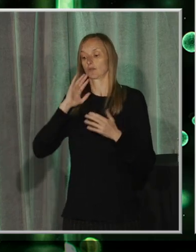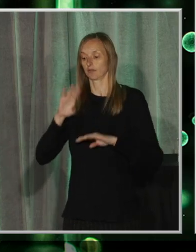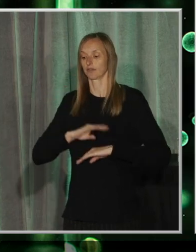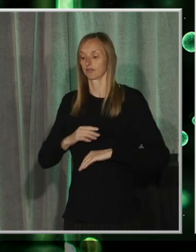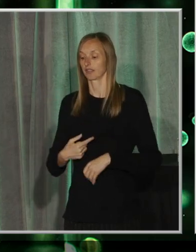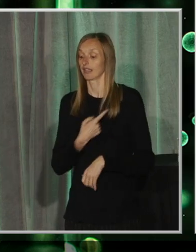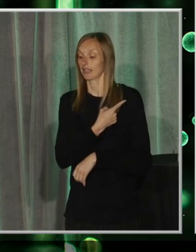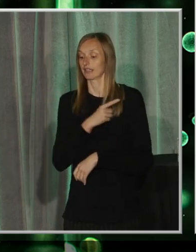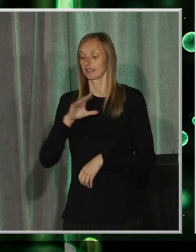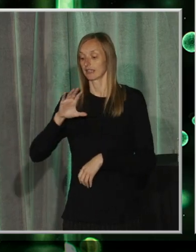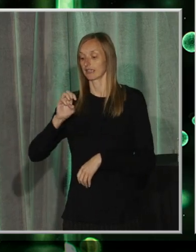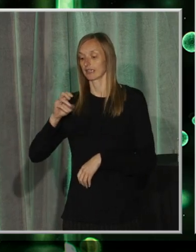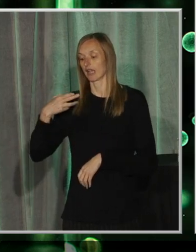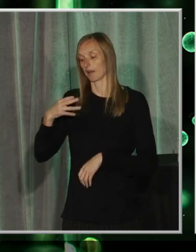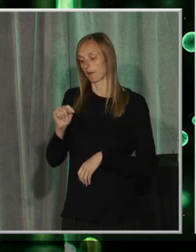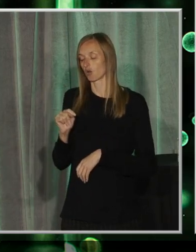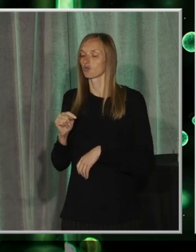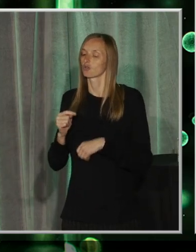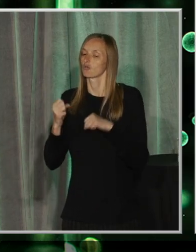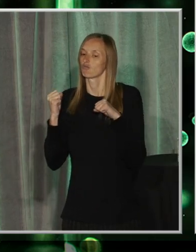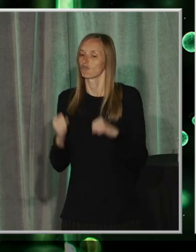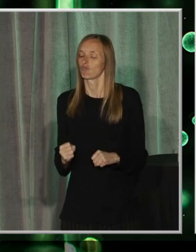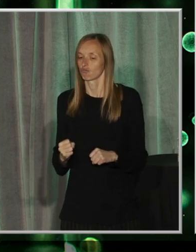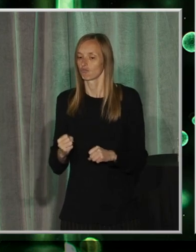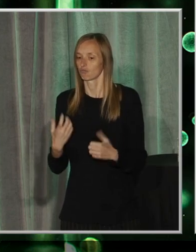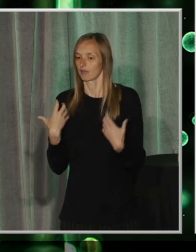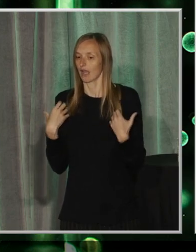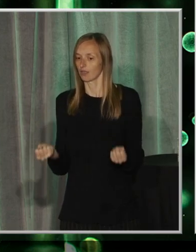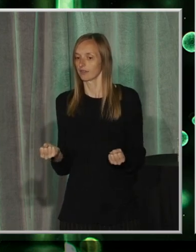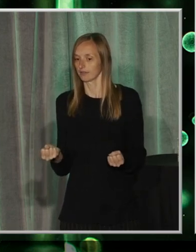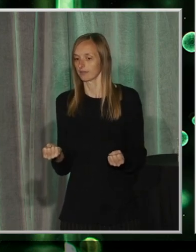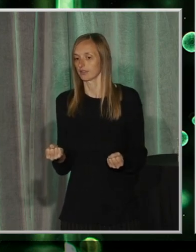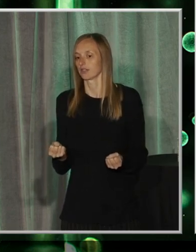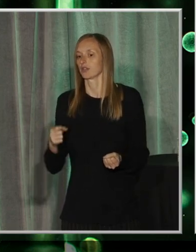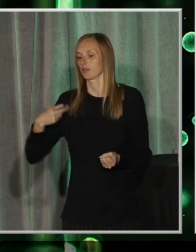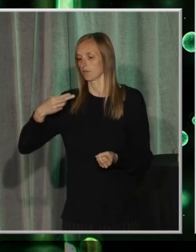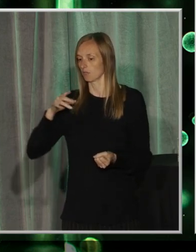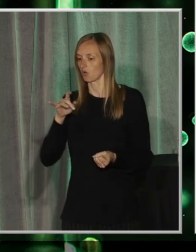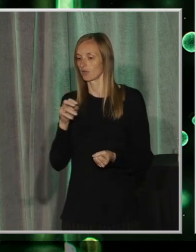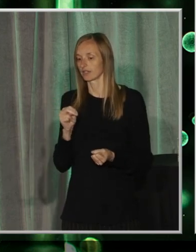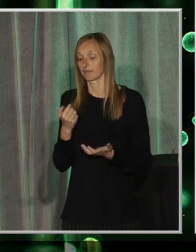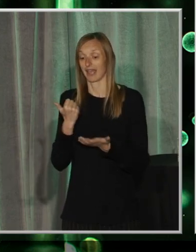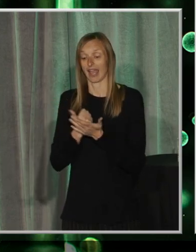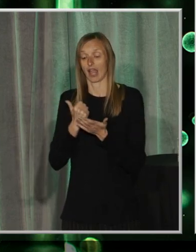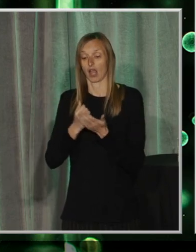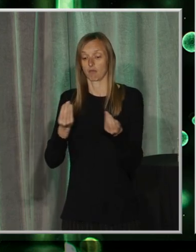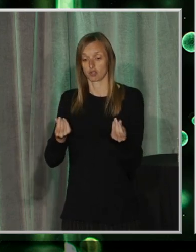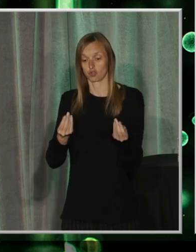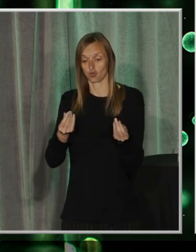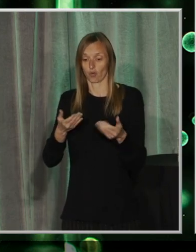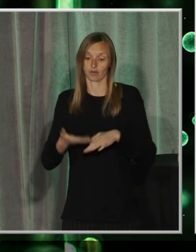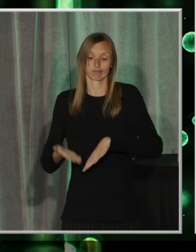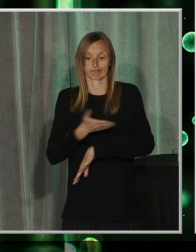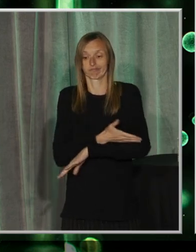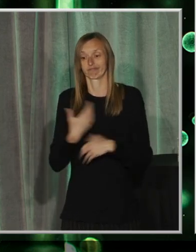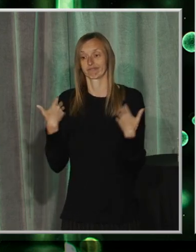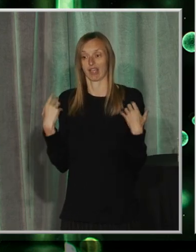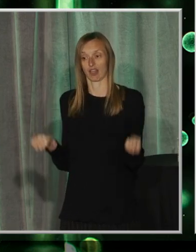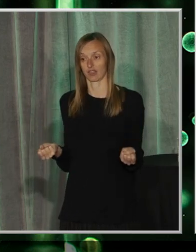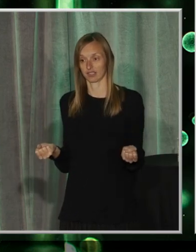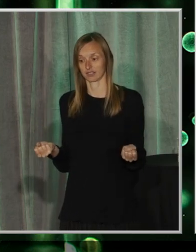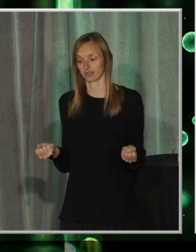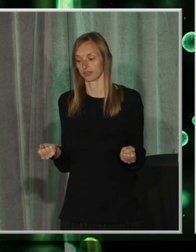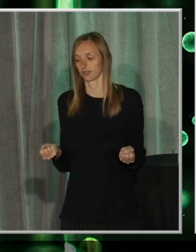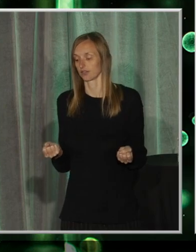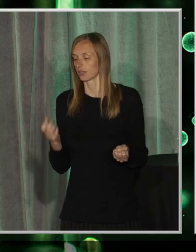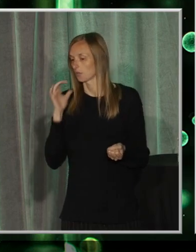will be nutrient-rich in protein. It will improve the soil health because it will not